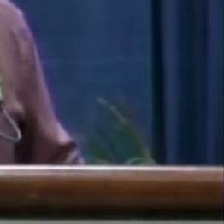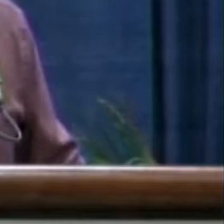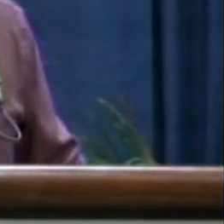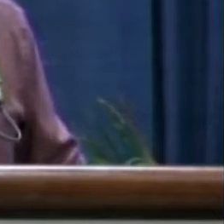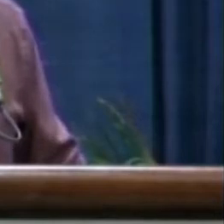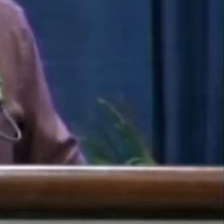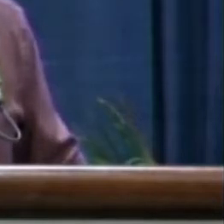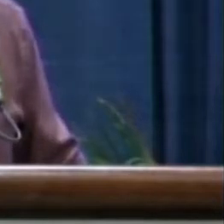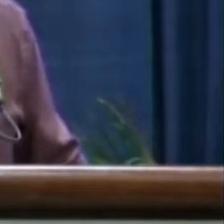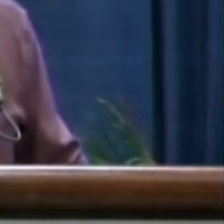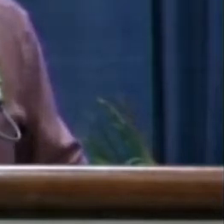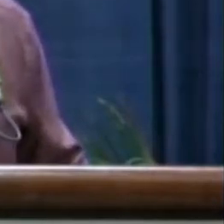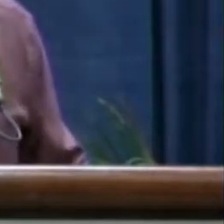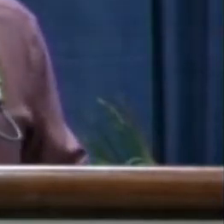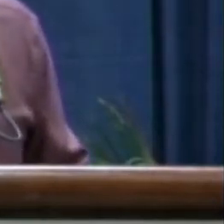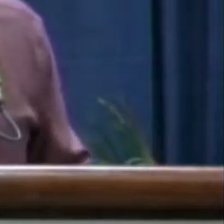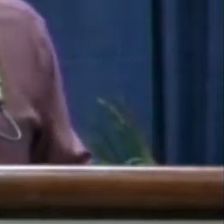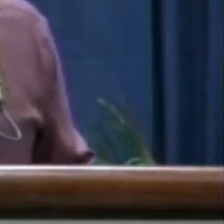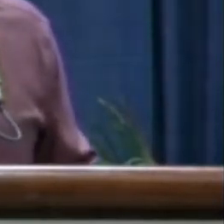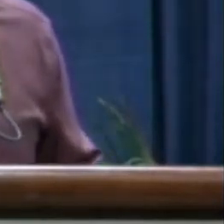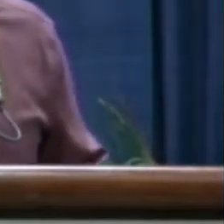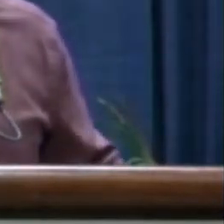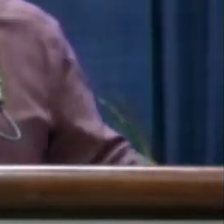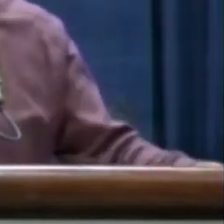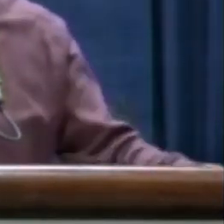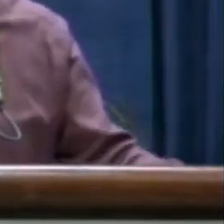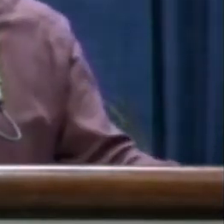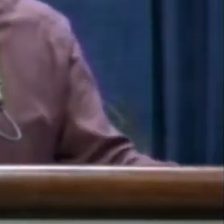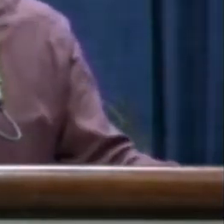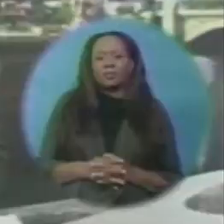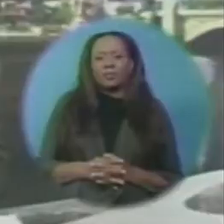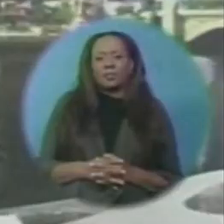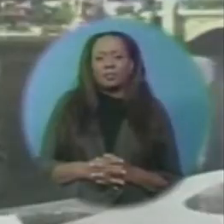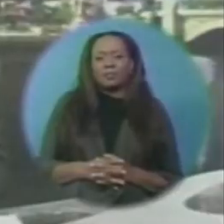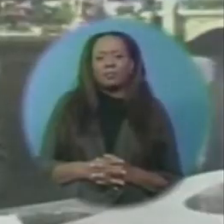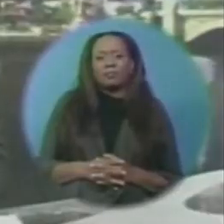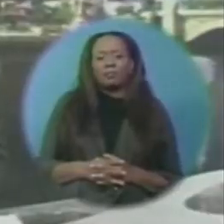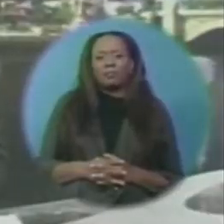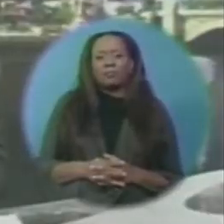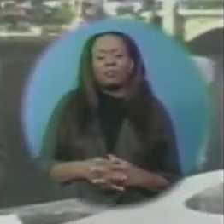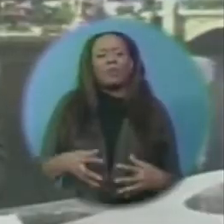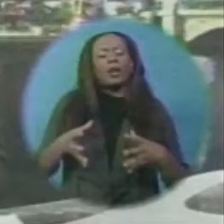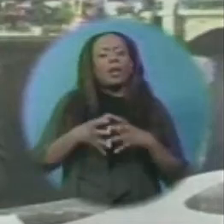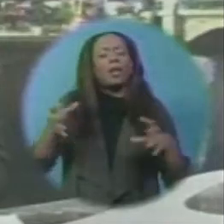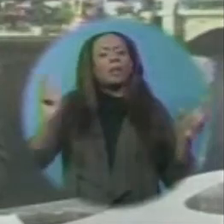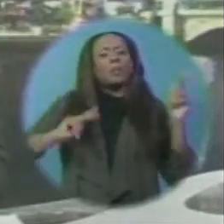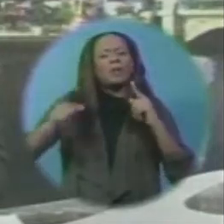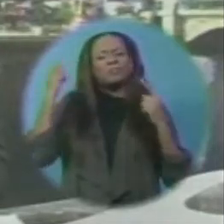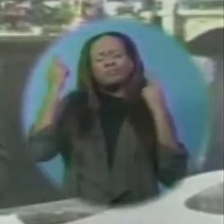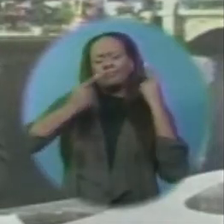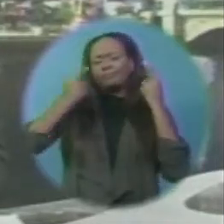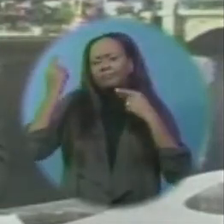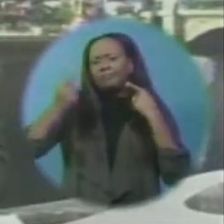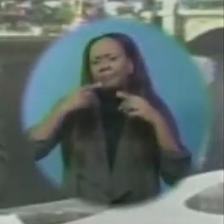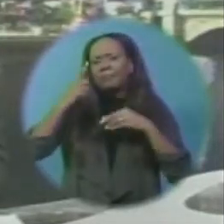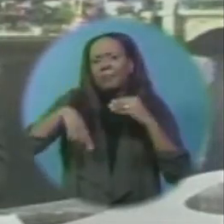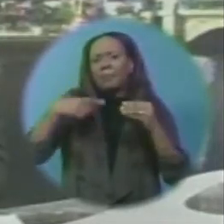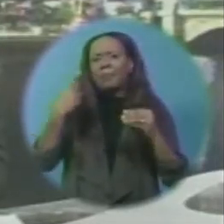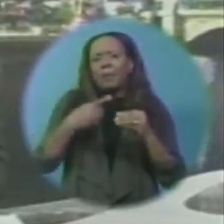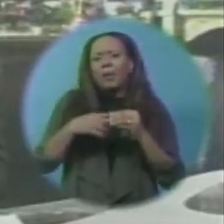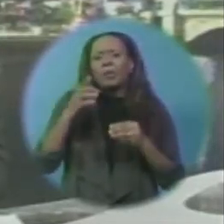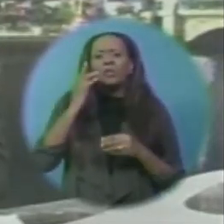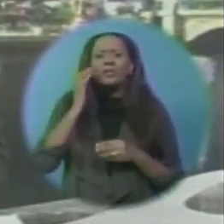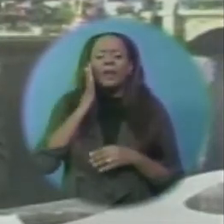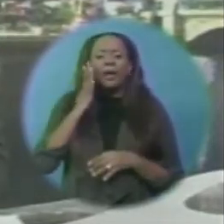have been observing a lot of late bookings coming in the market. Well, there is concern tonight about the uneven